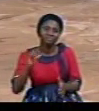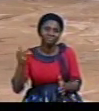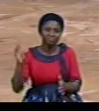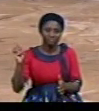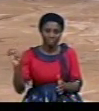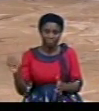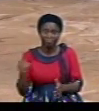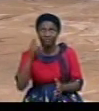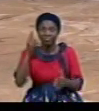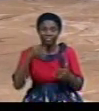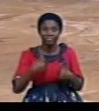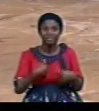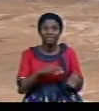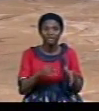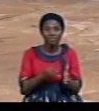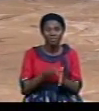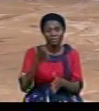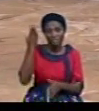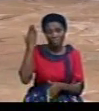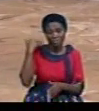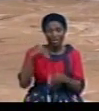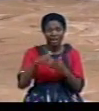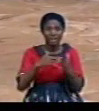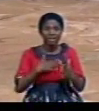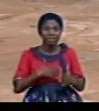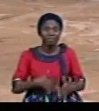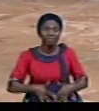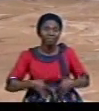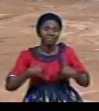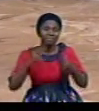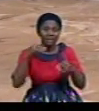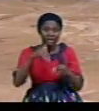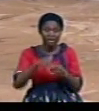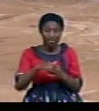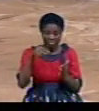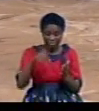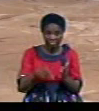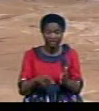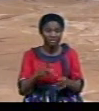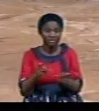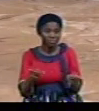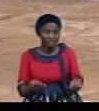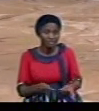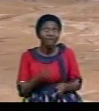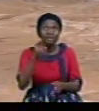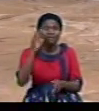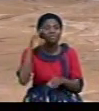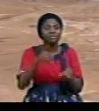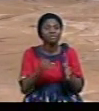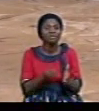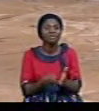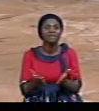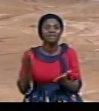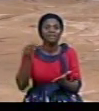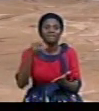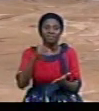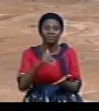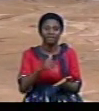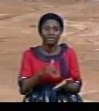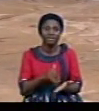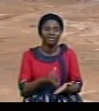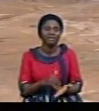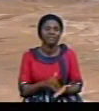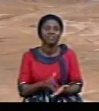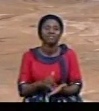has done it before in my life in this place he will do it again